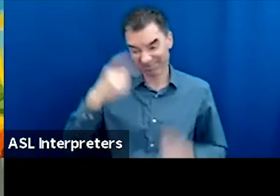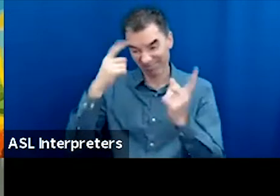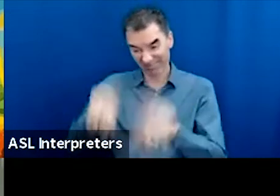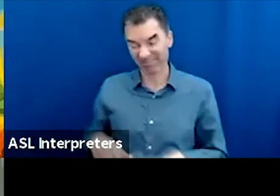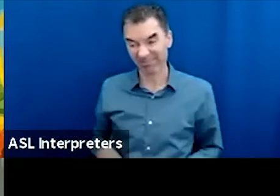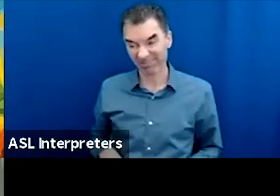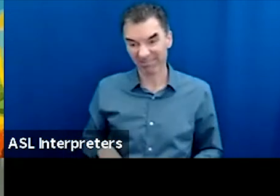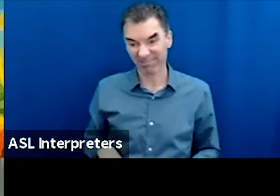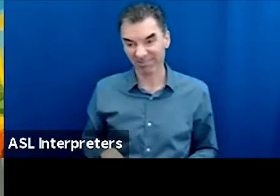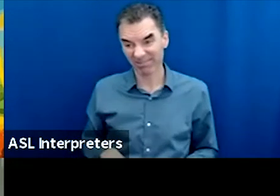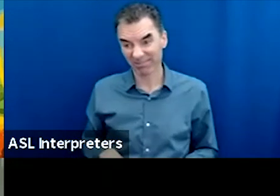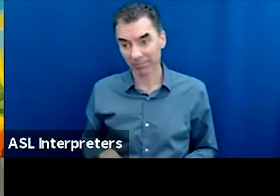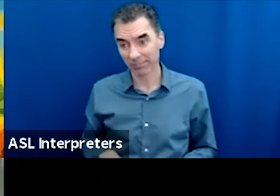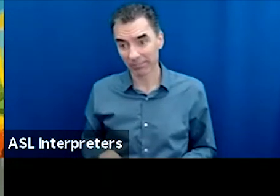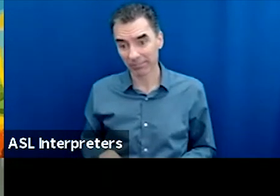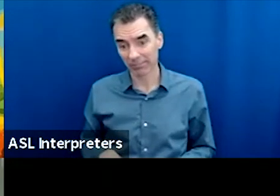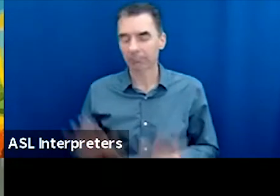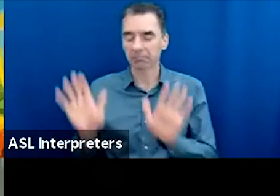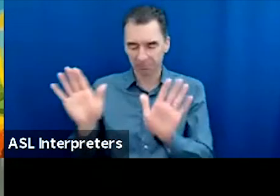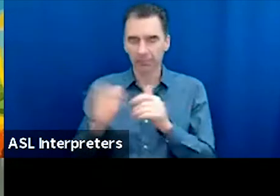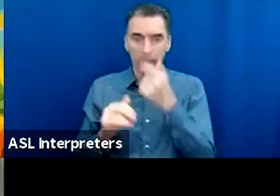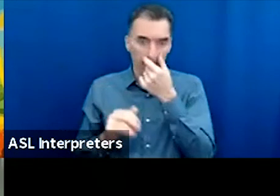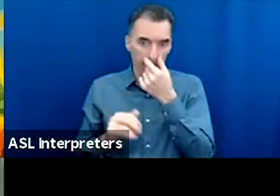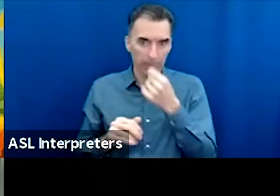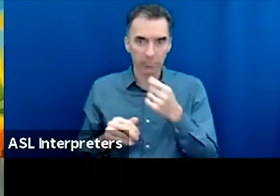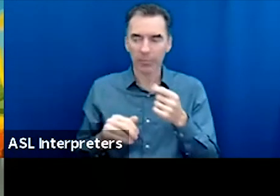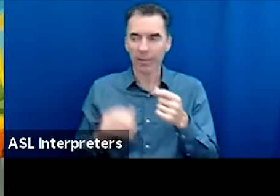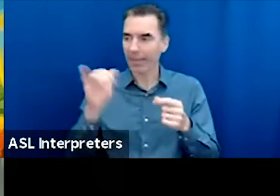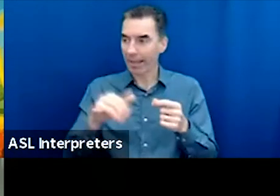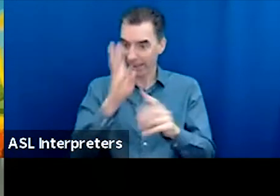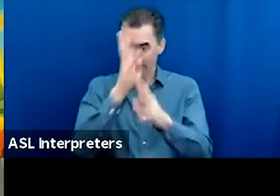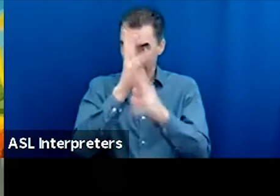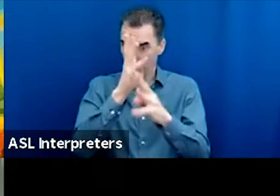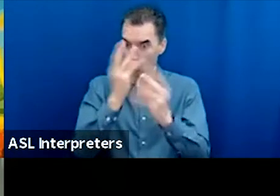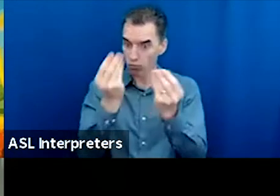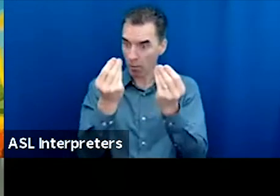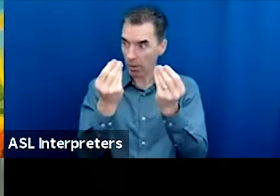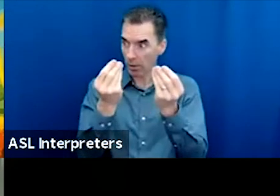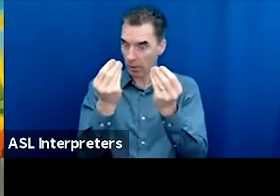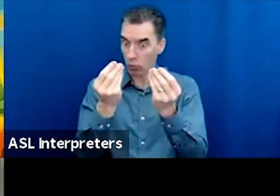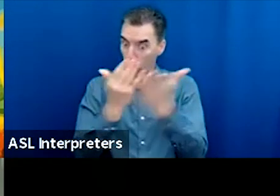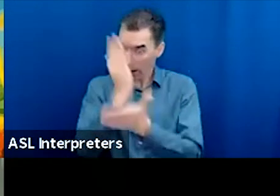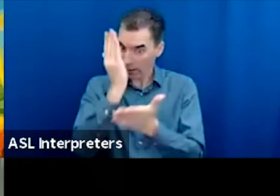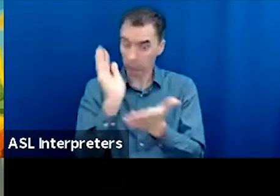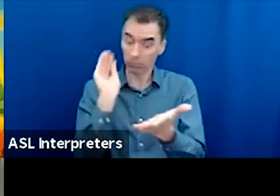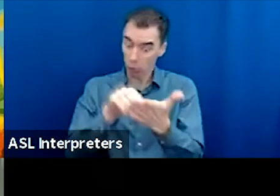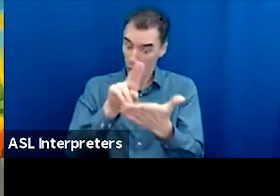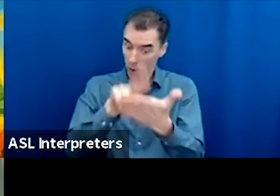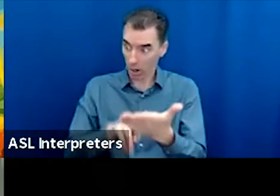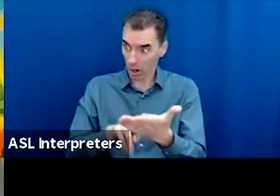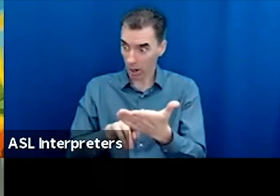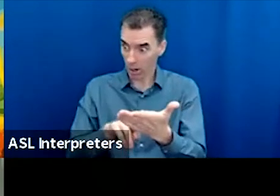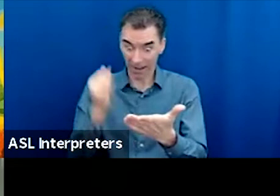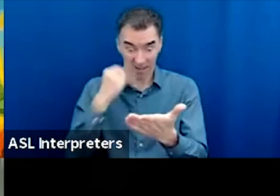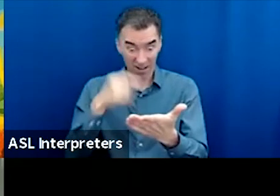So until we get the intellectual property rights written into your contract, everything technically